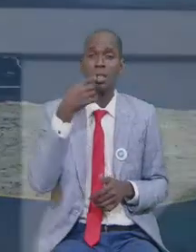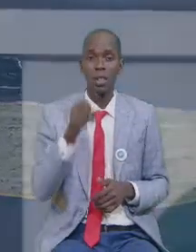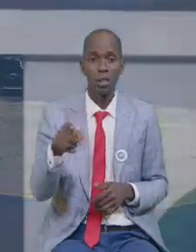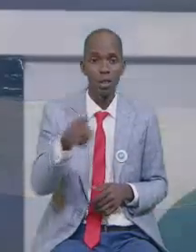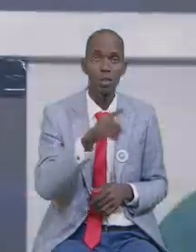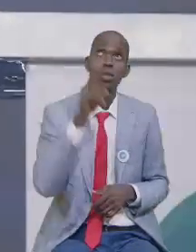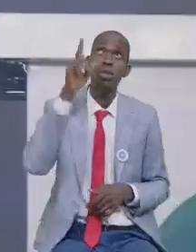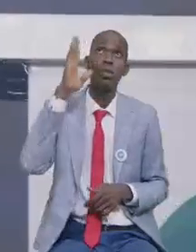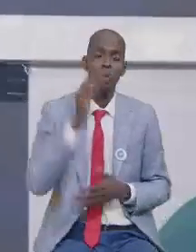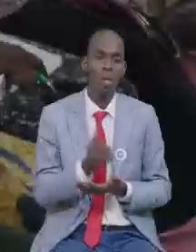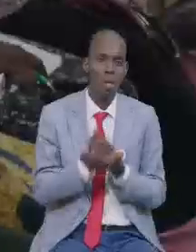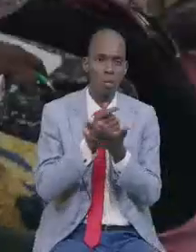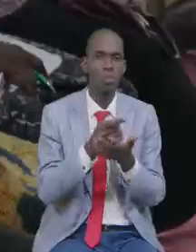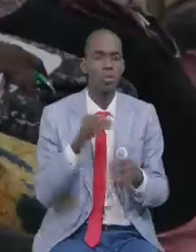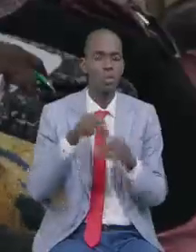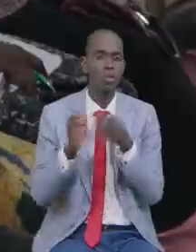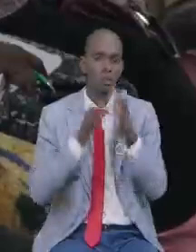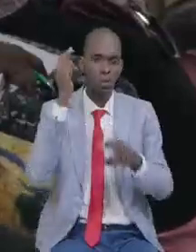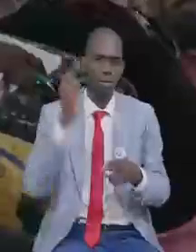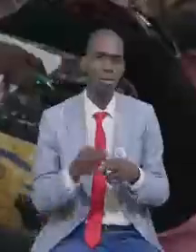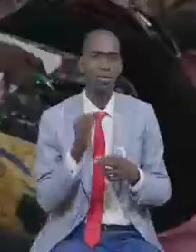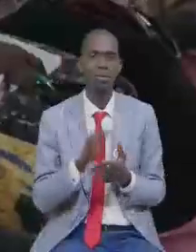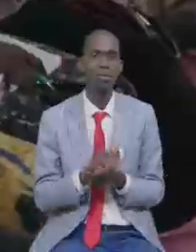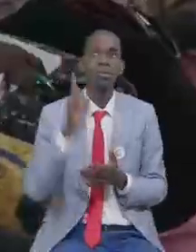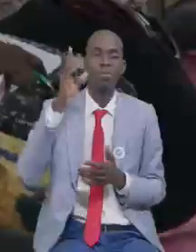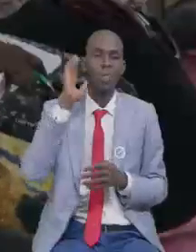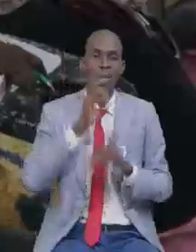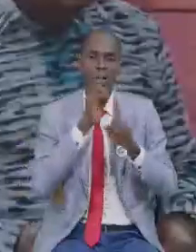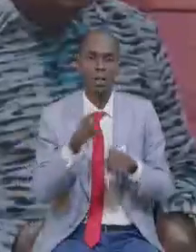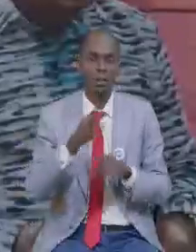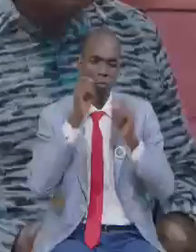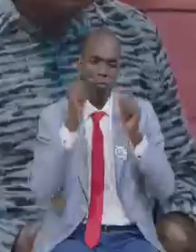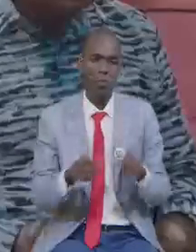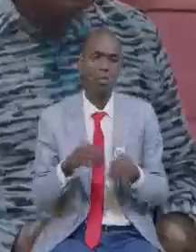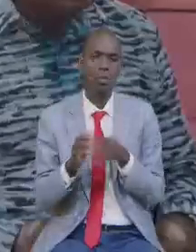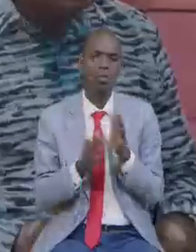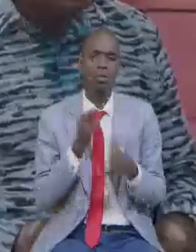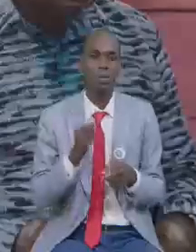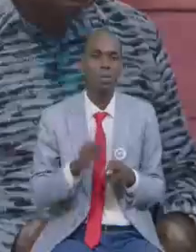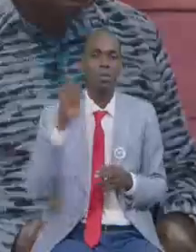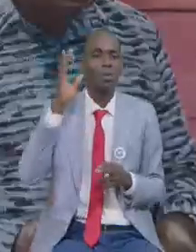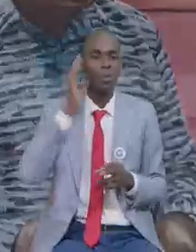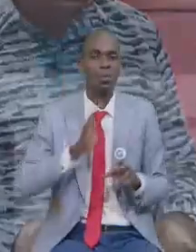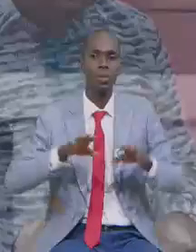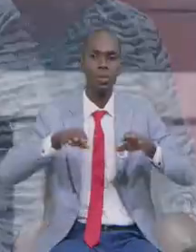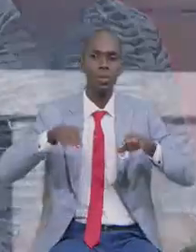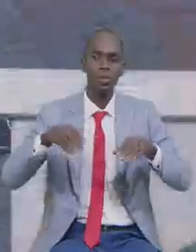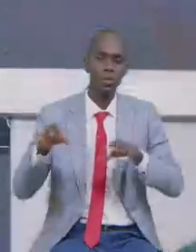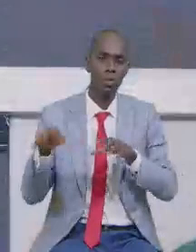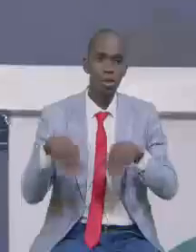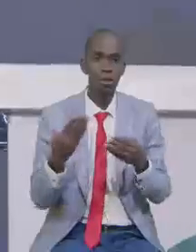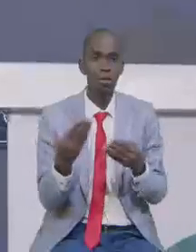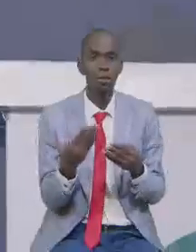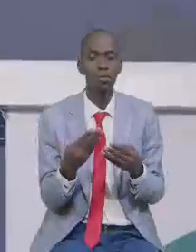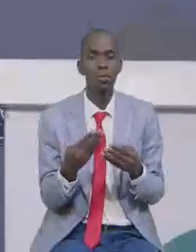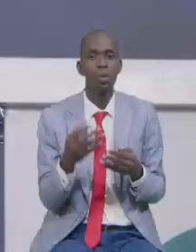avenge you speedily. He will answer you speedily. He'll give what you are knocking for, he'll give